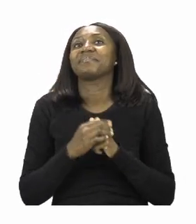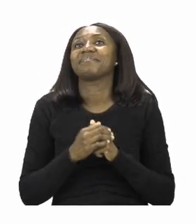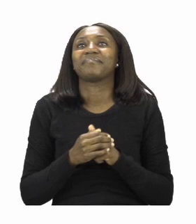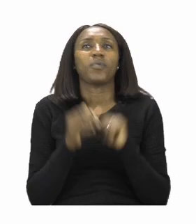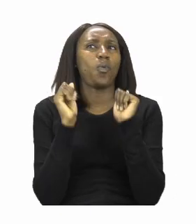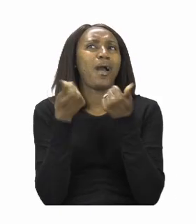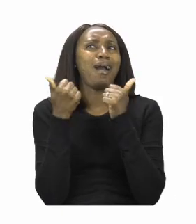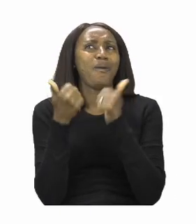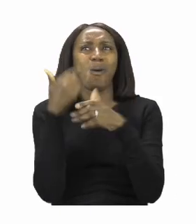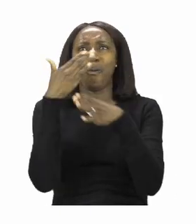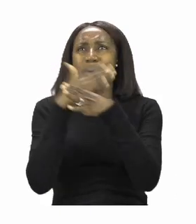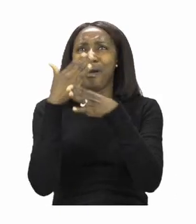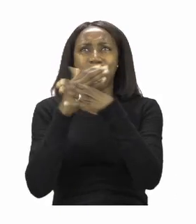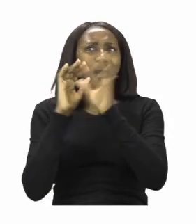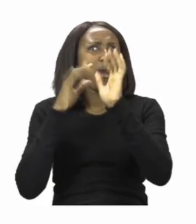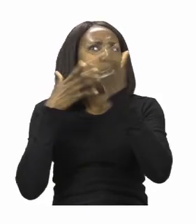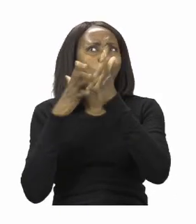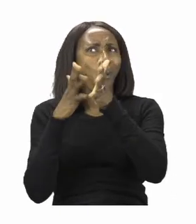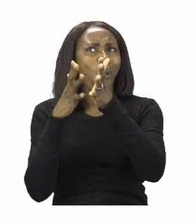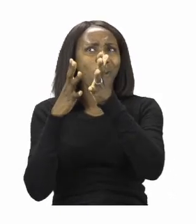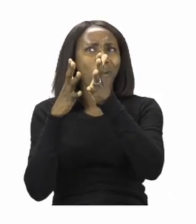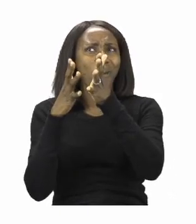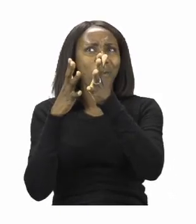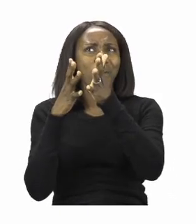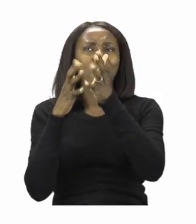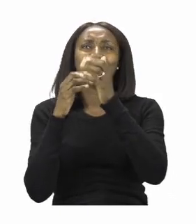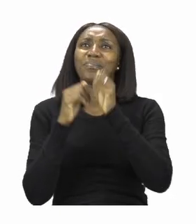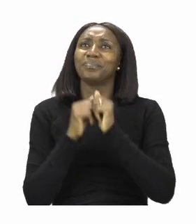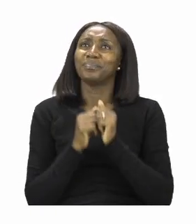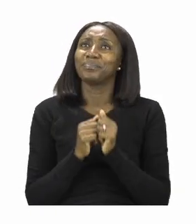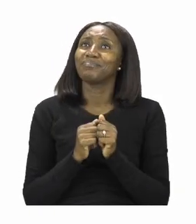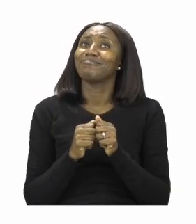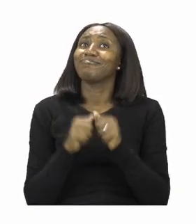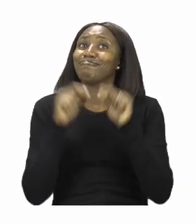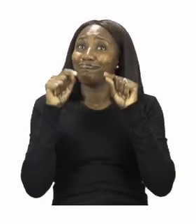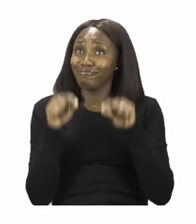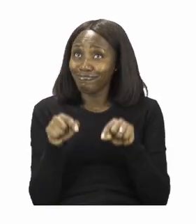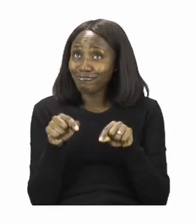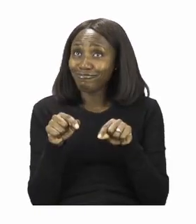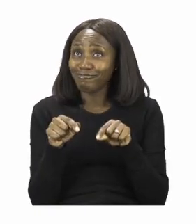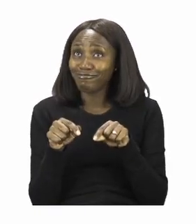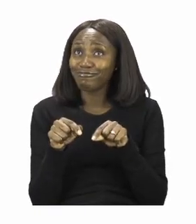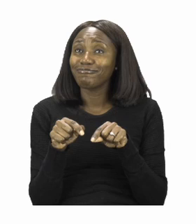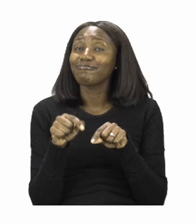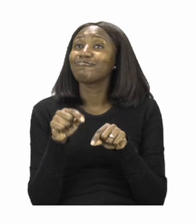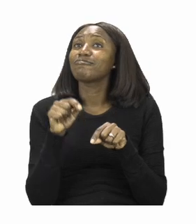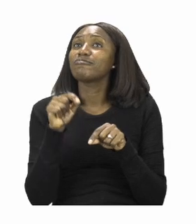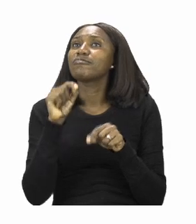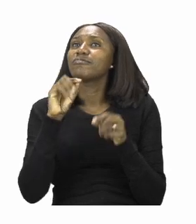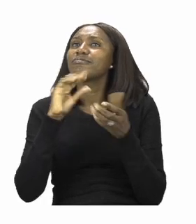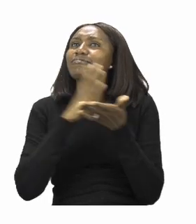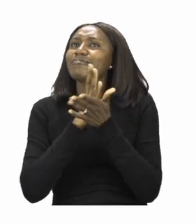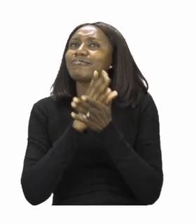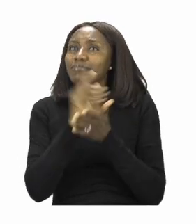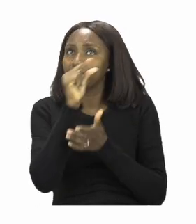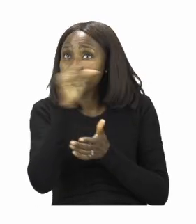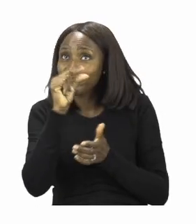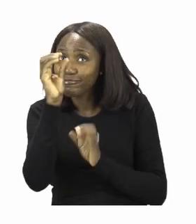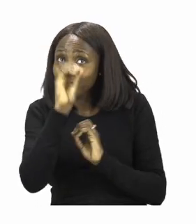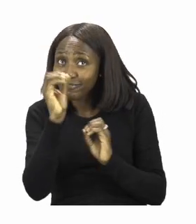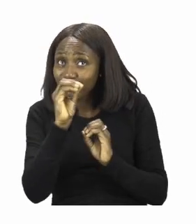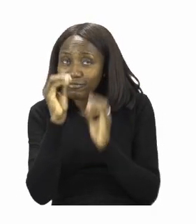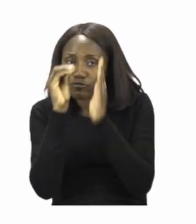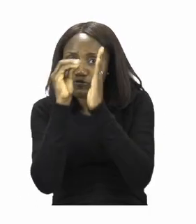Good job, everyone. Now, it is going to be your job to fill in the missing letters for all of